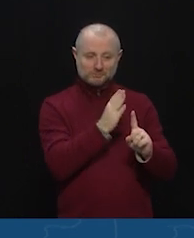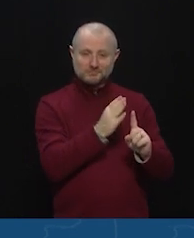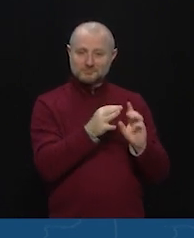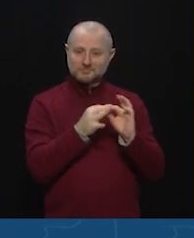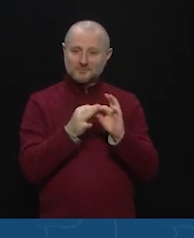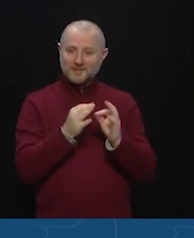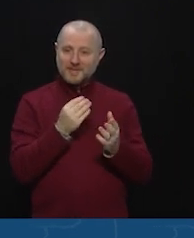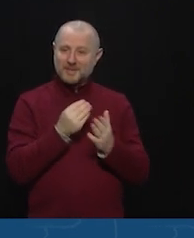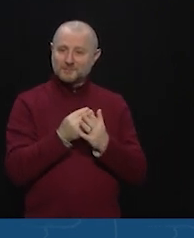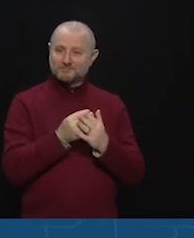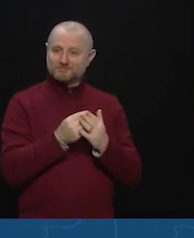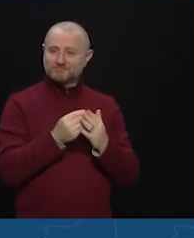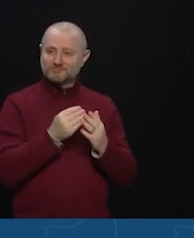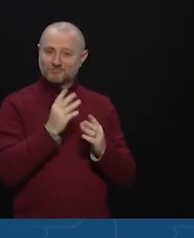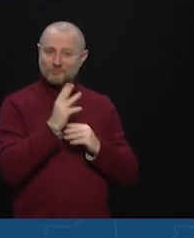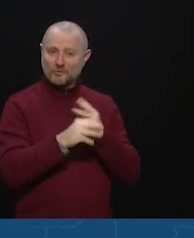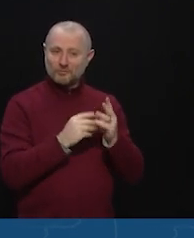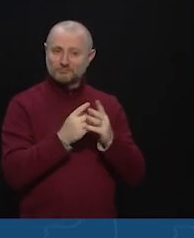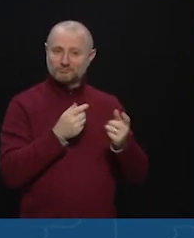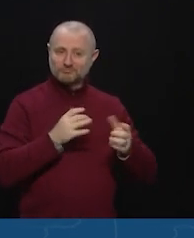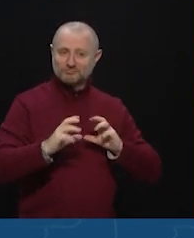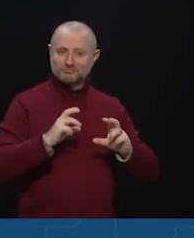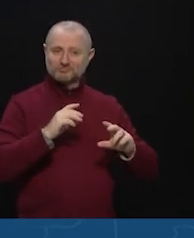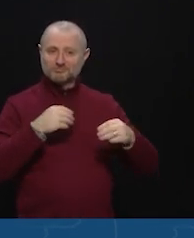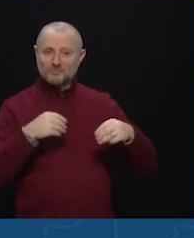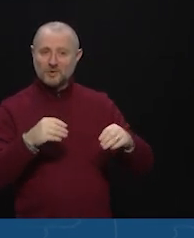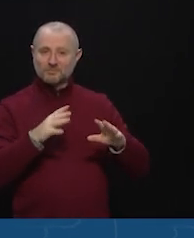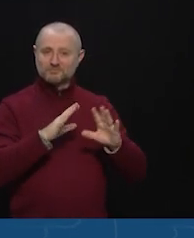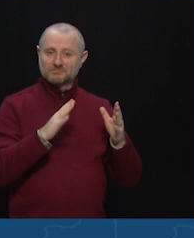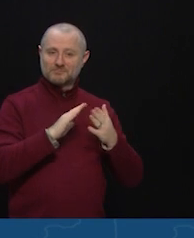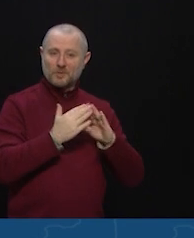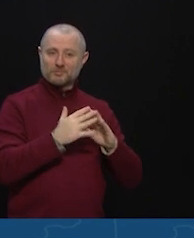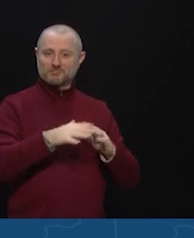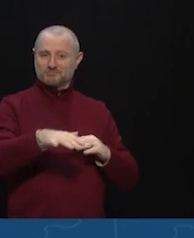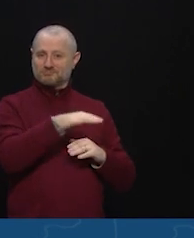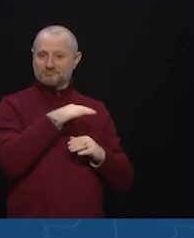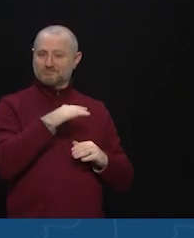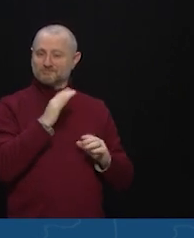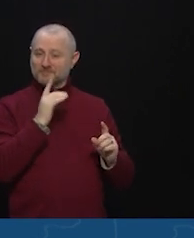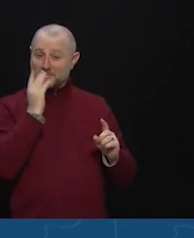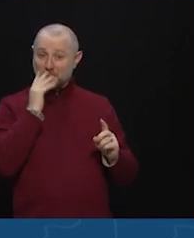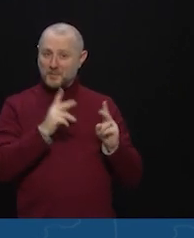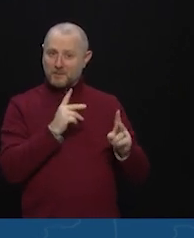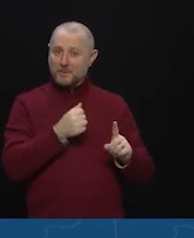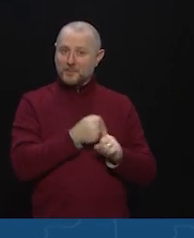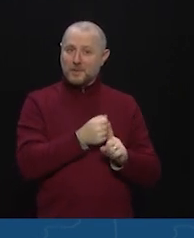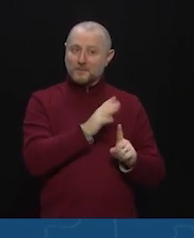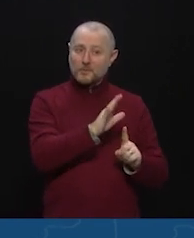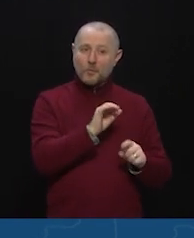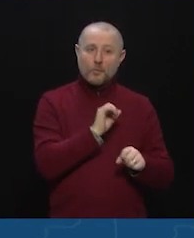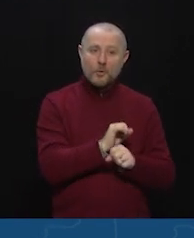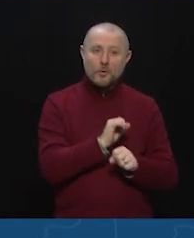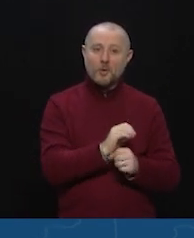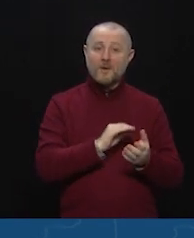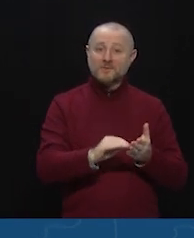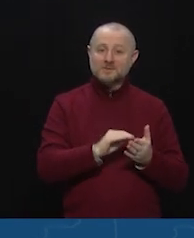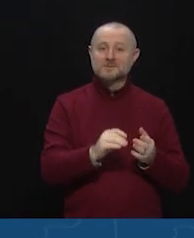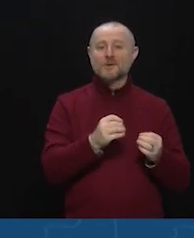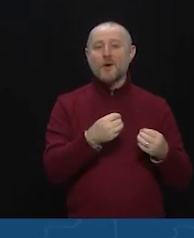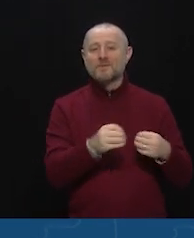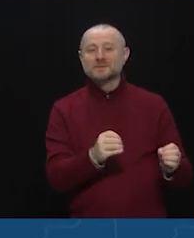sector and parts of the economy that did not, while people were impacted in their offices, they were able to work from